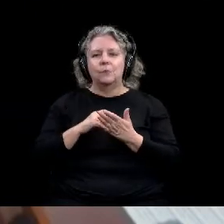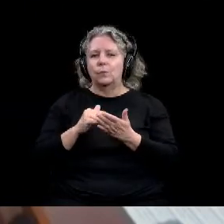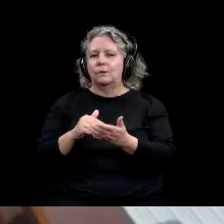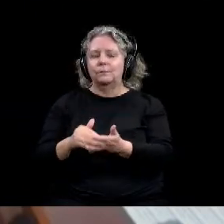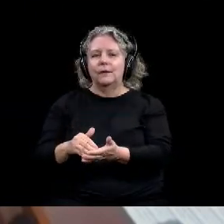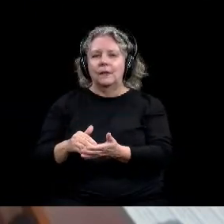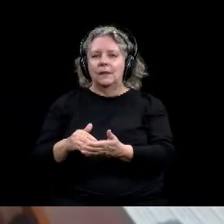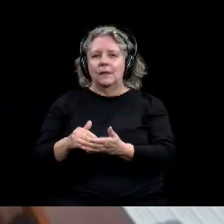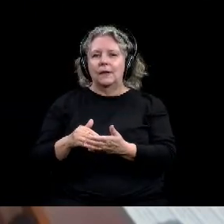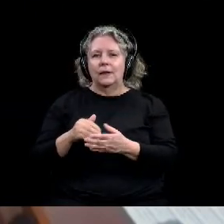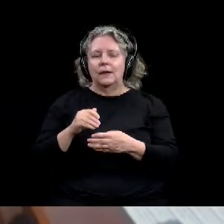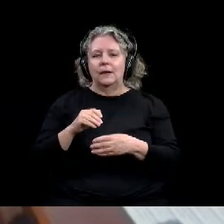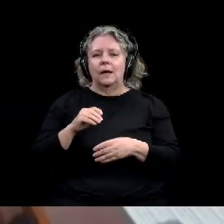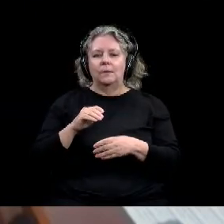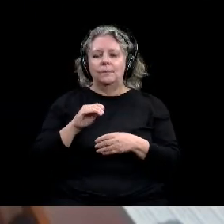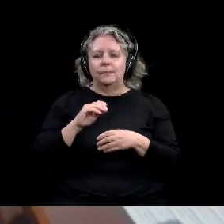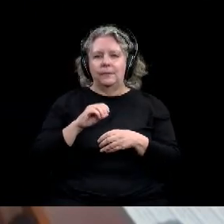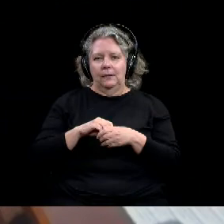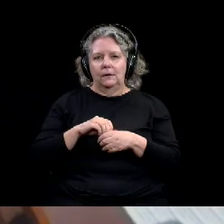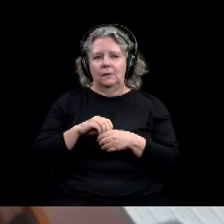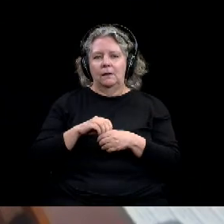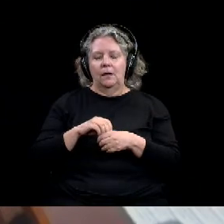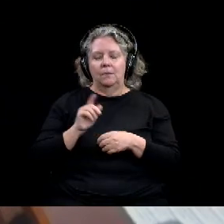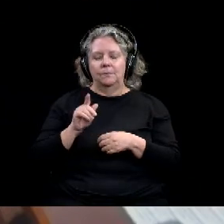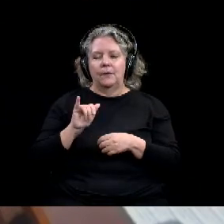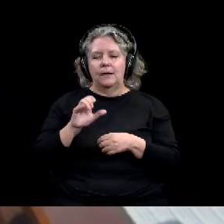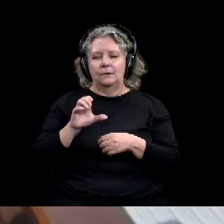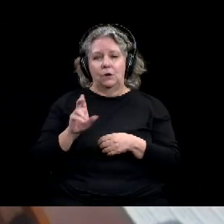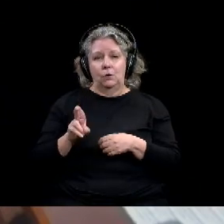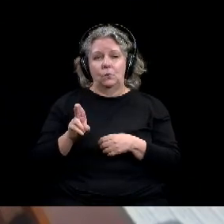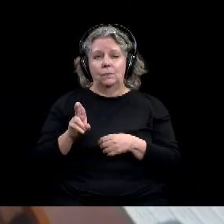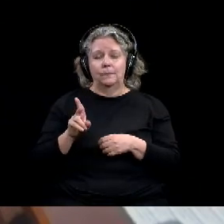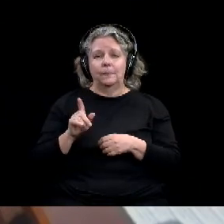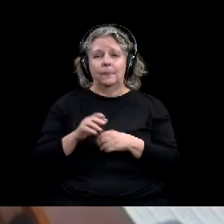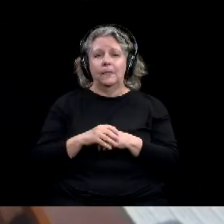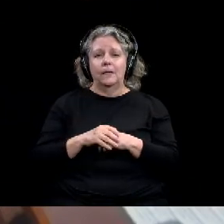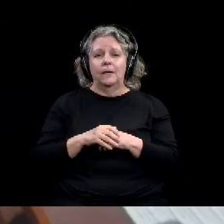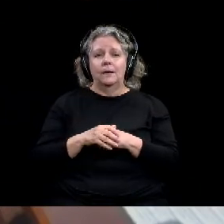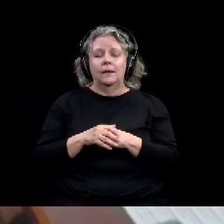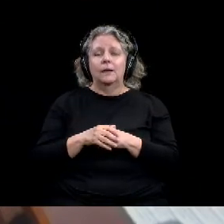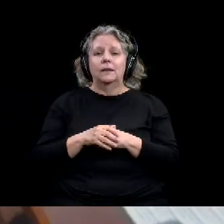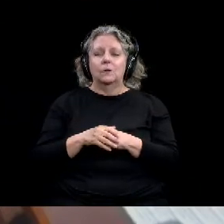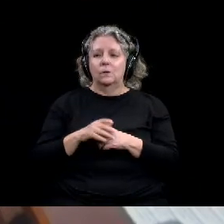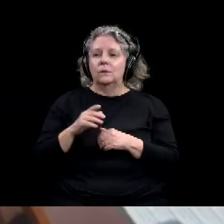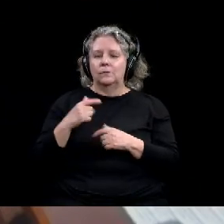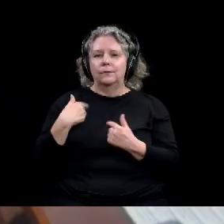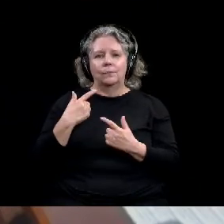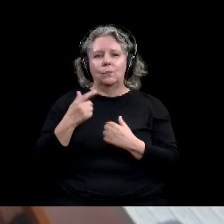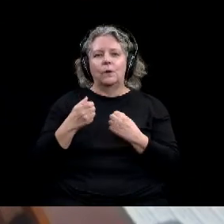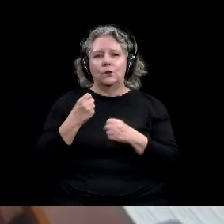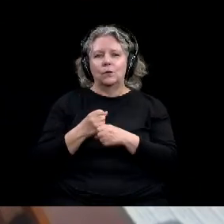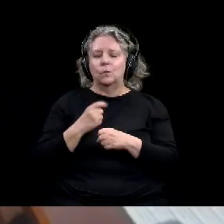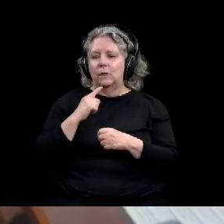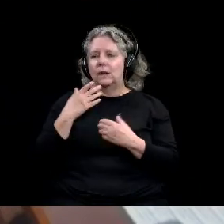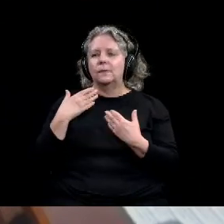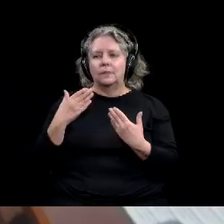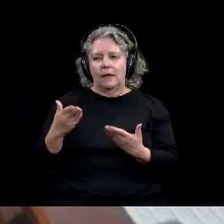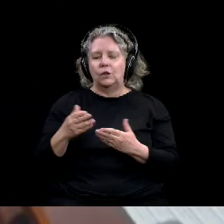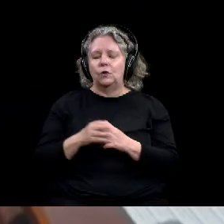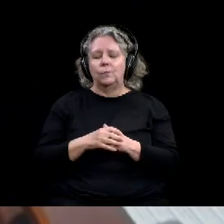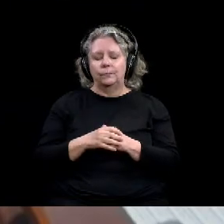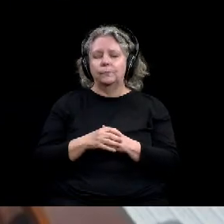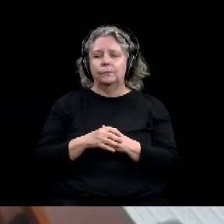year now. So thank you, sir, for your level of